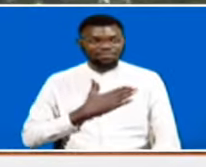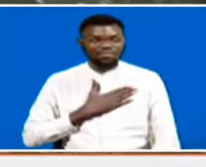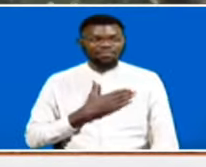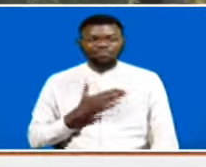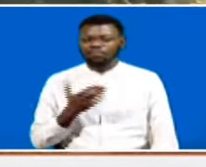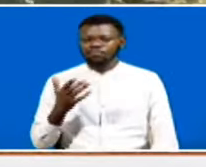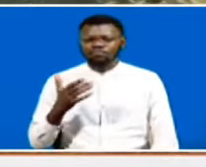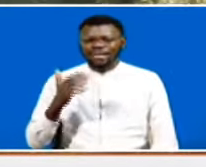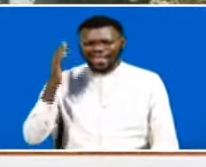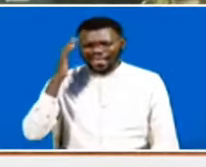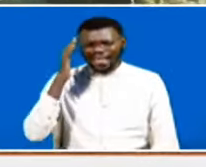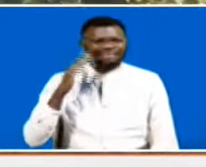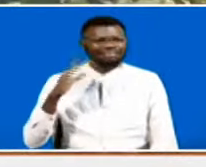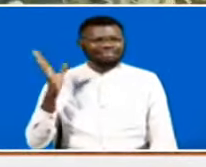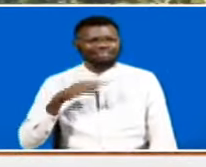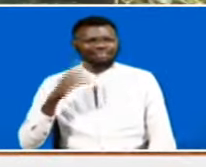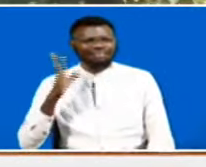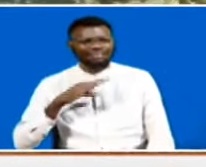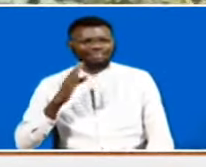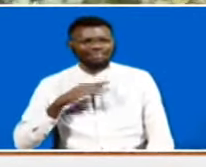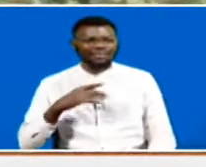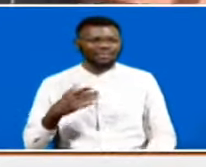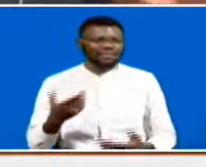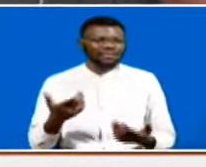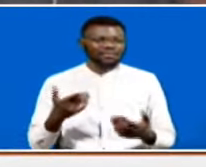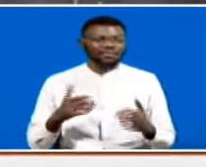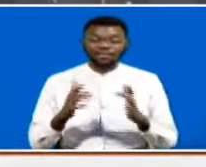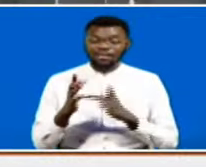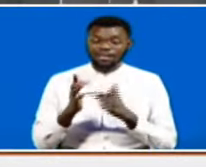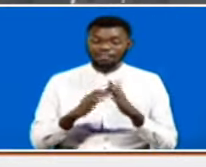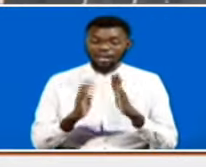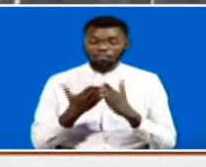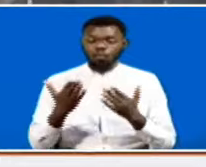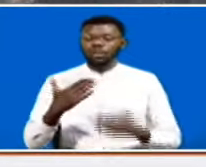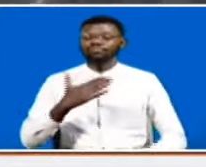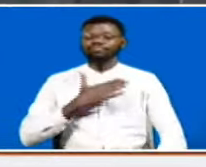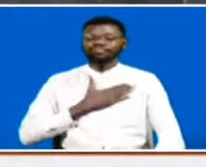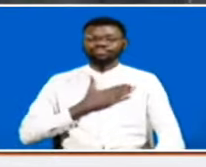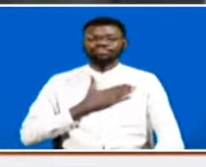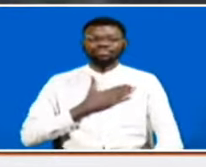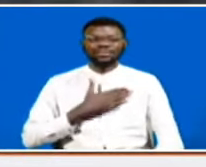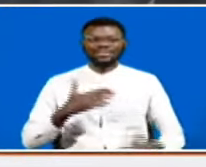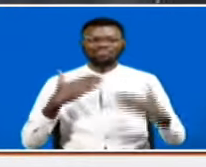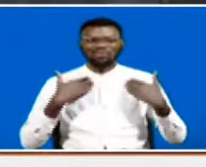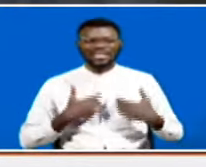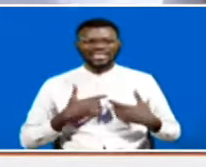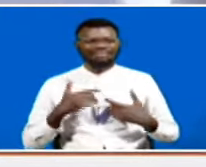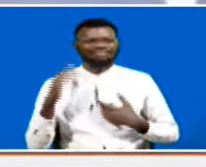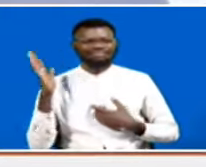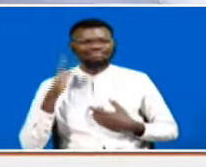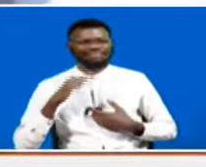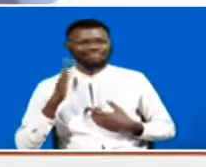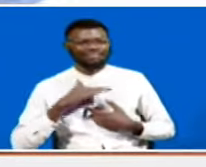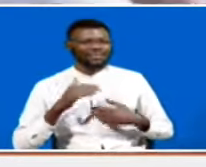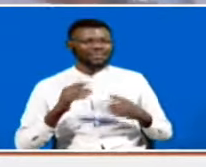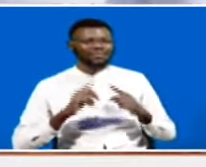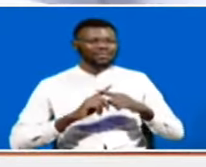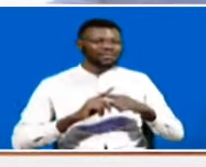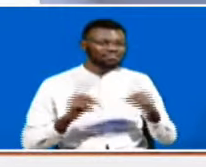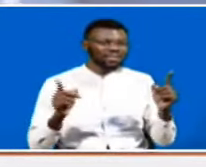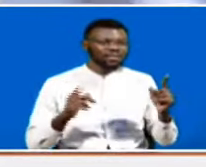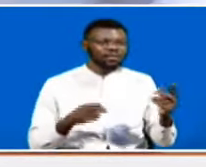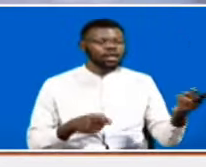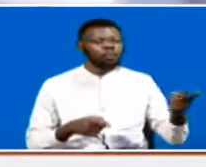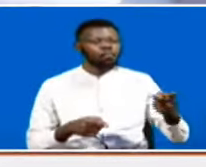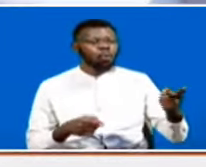The body had extensively decomposed with a Bible placed on it. Upon interrogation by angry residents who threatened to lynch them, the couple